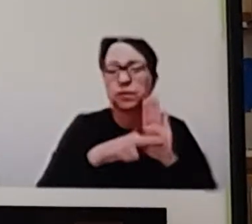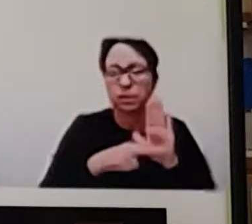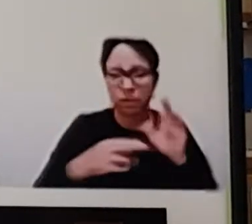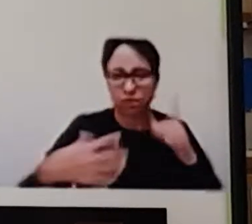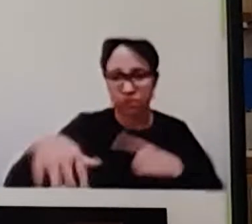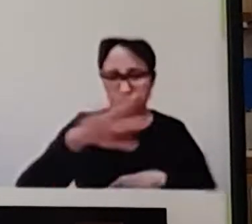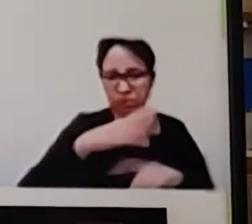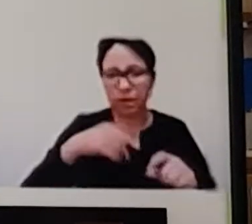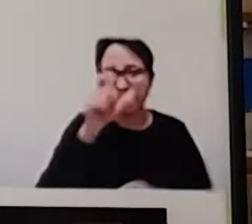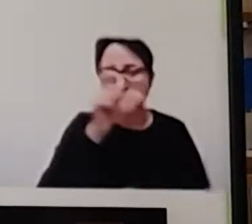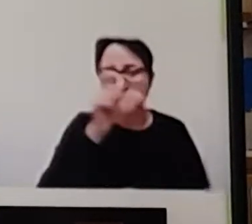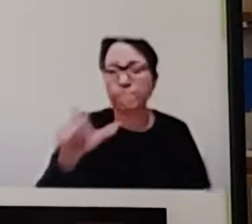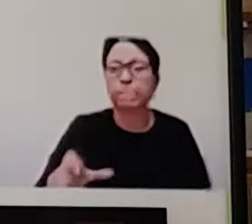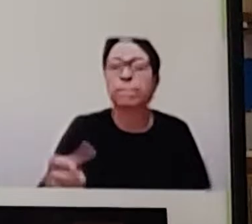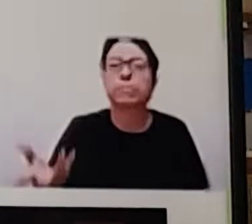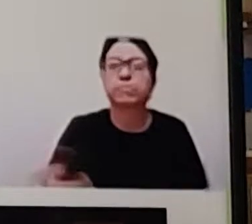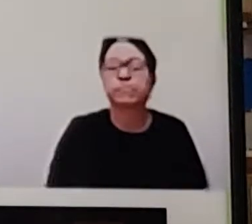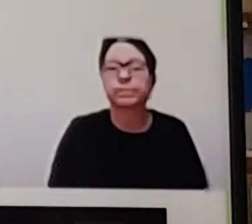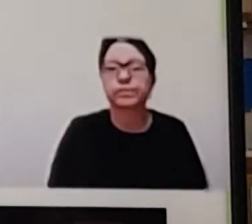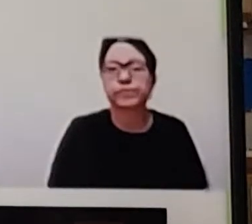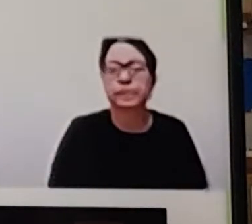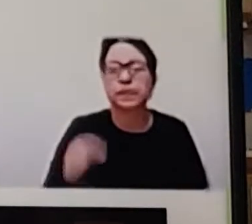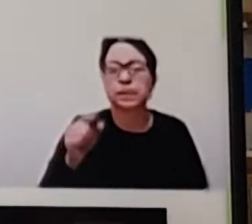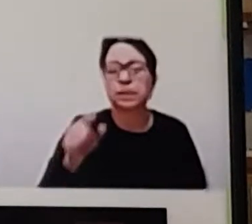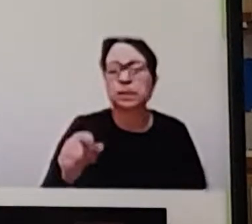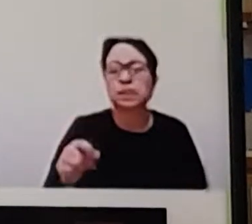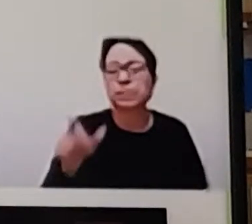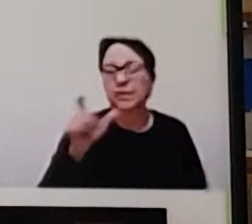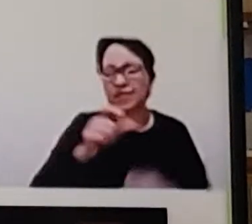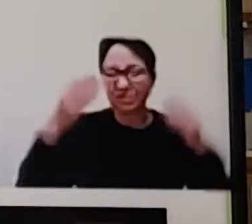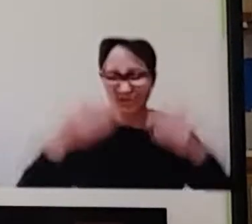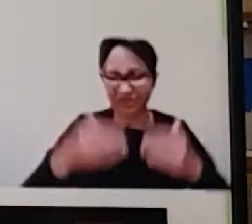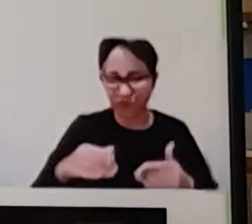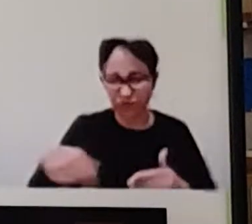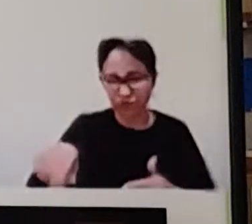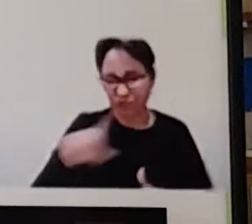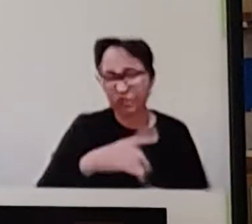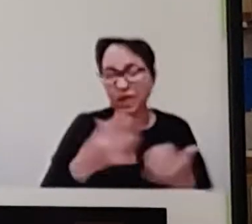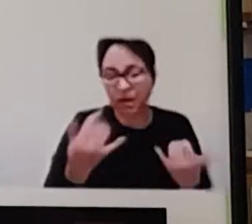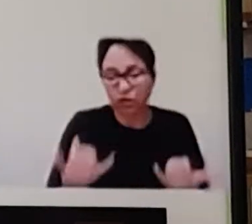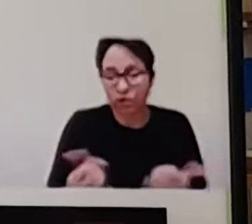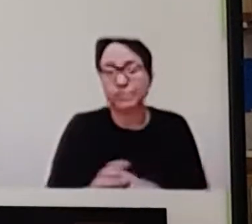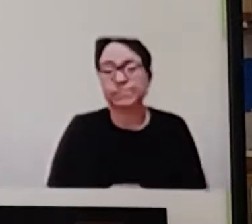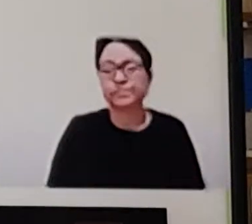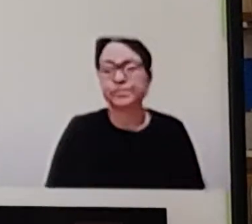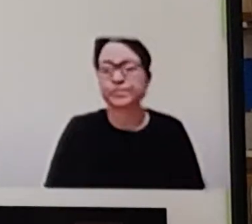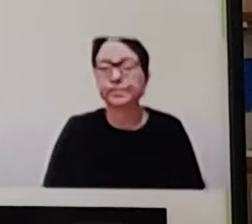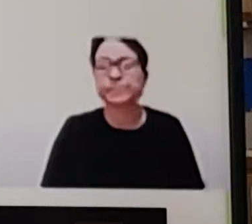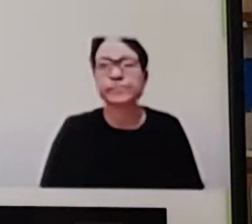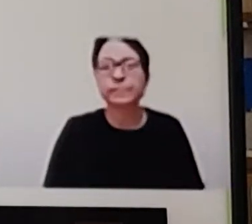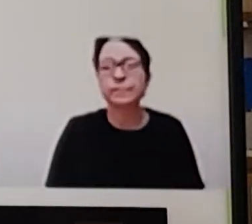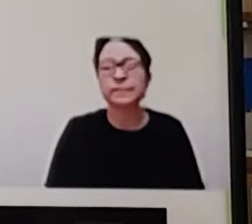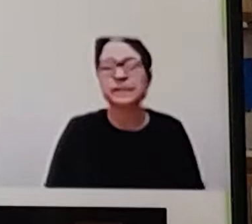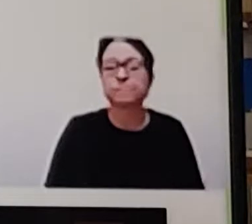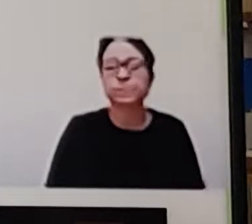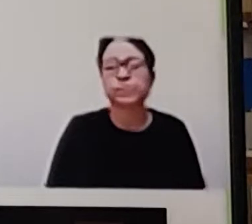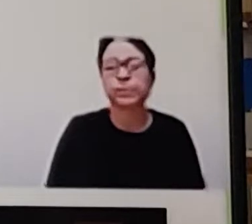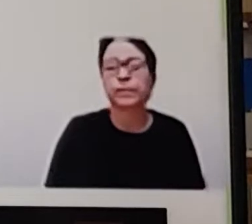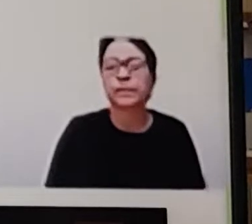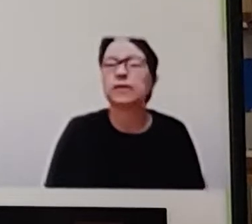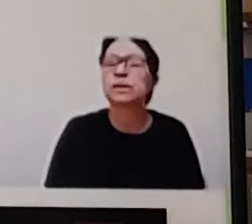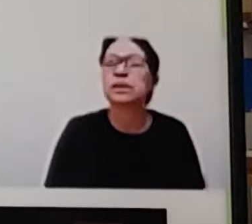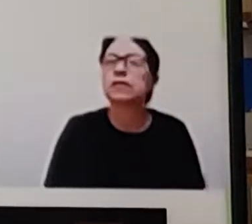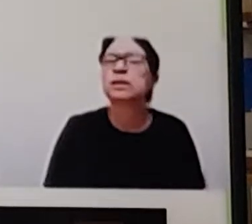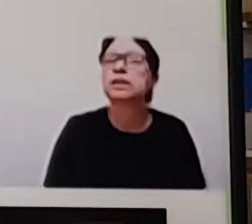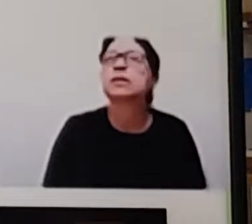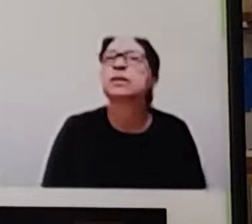World Disability Union, as I am a General Secretary of the World Disability Union. You can find the code, complete